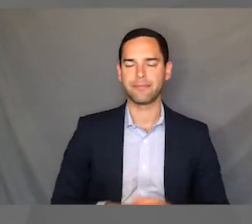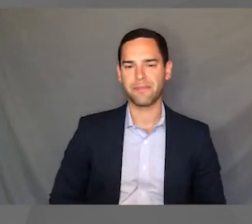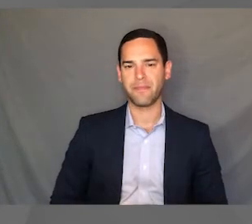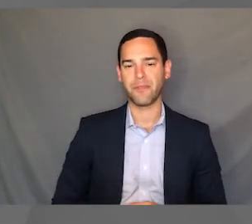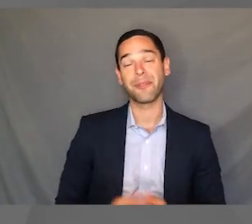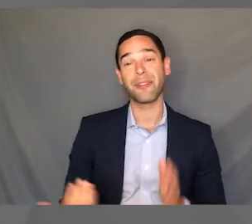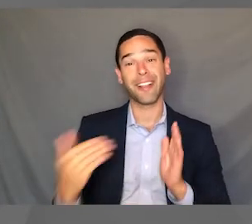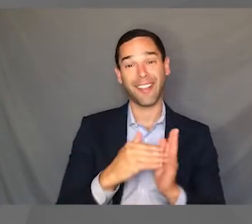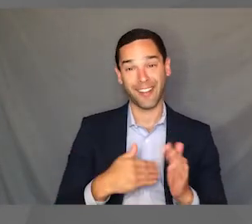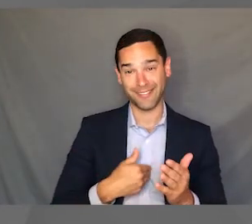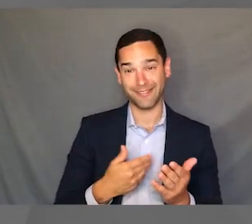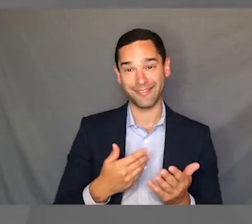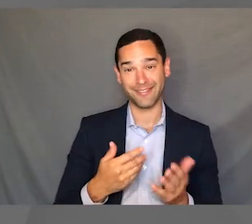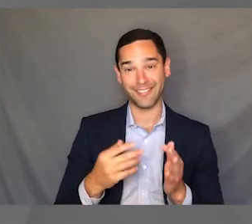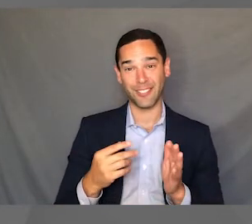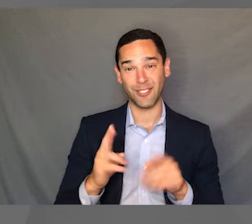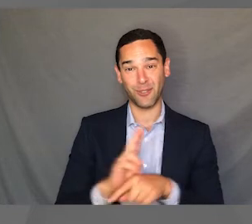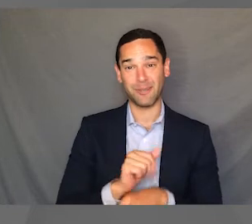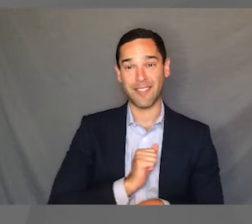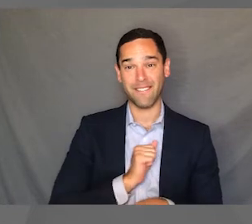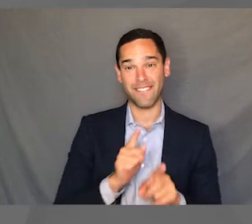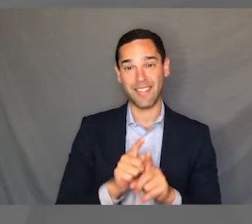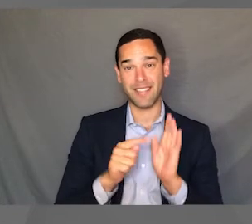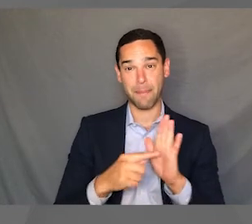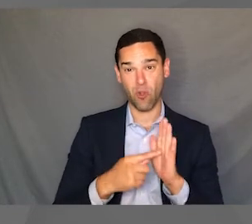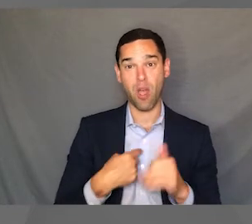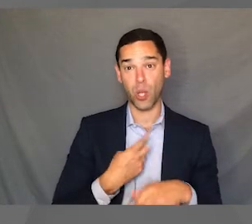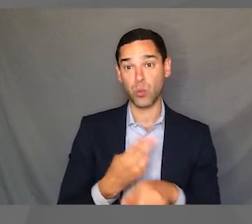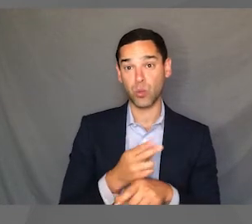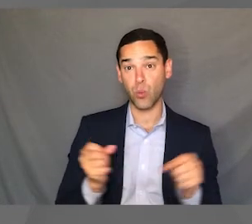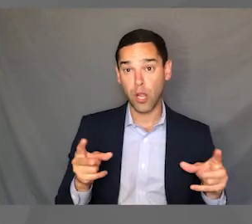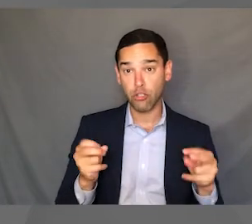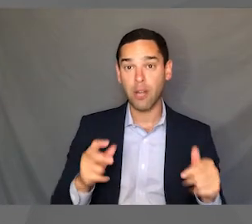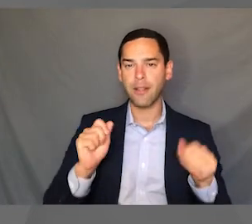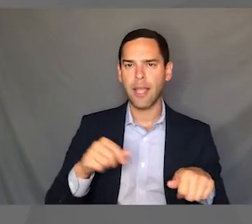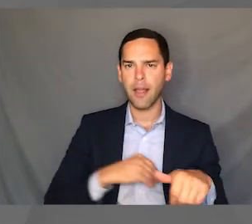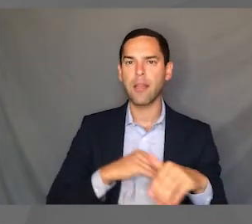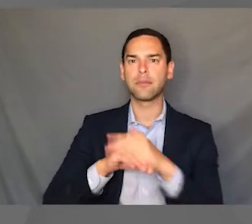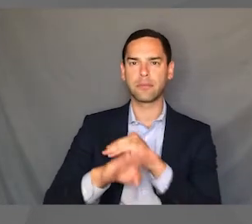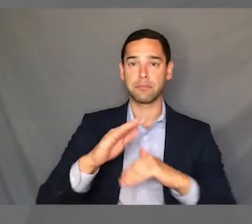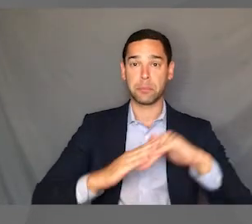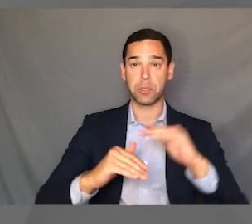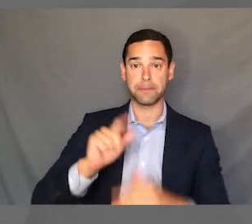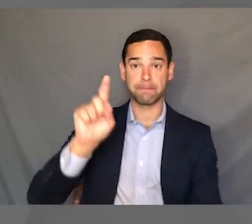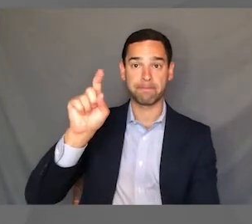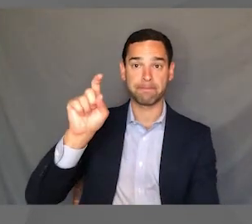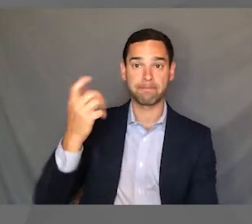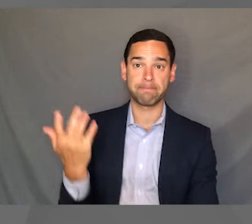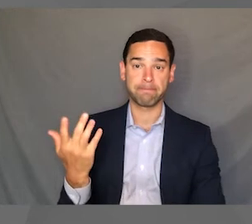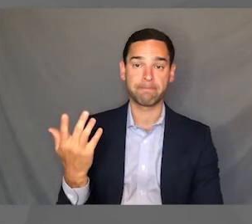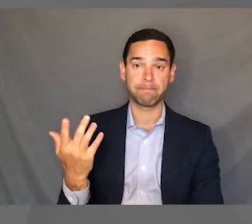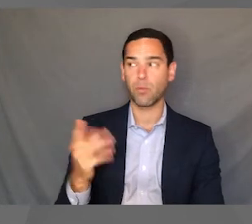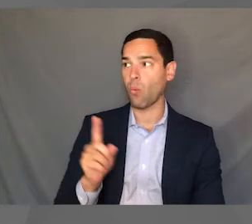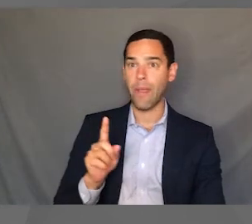this, did I use a wheelchair? Can I get into your building? Can I get into your spaces? What is the accessible